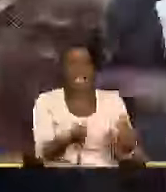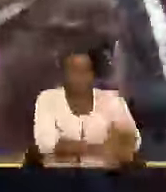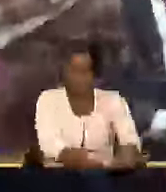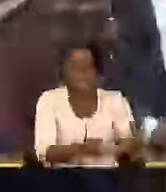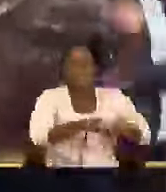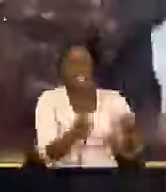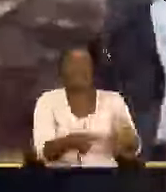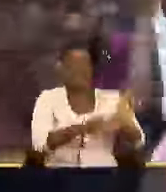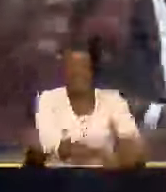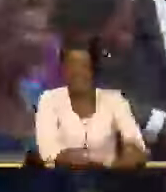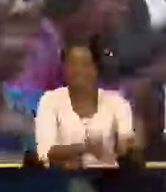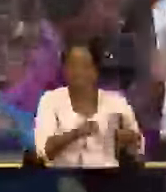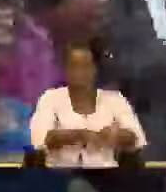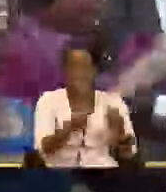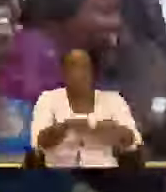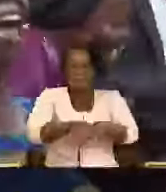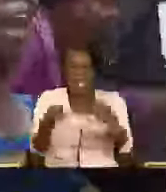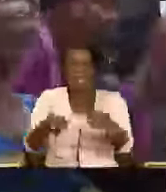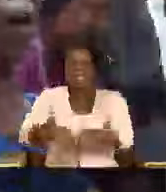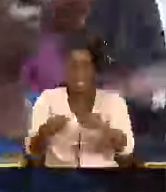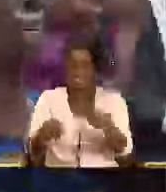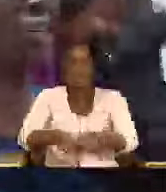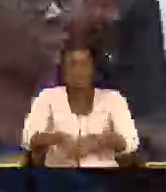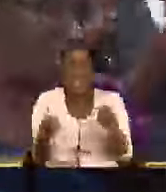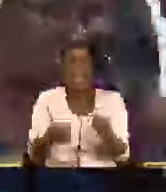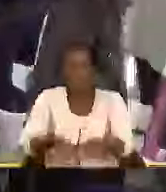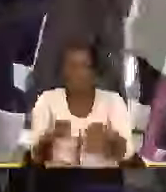down break break